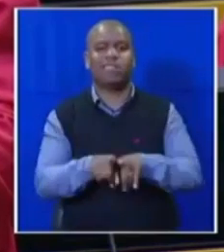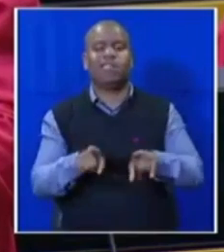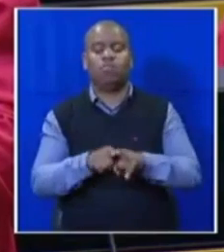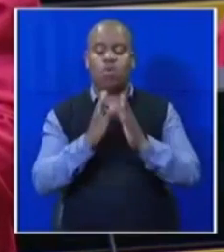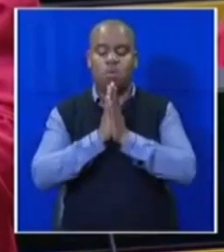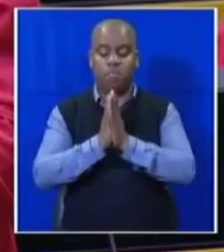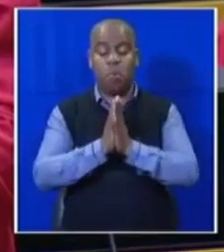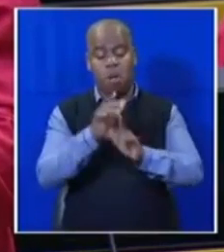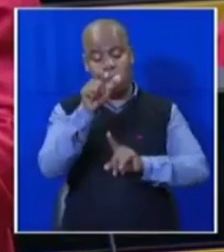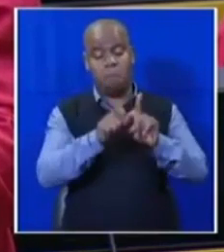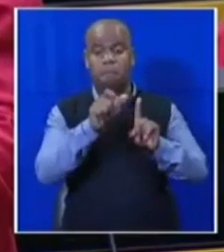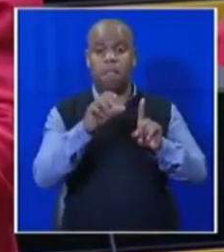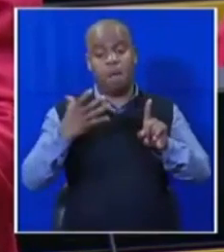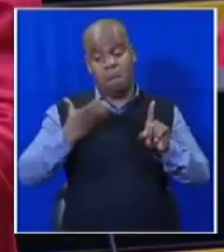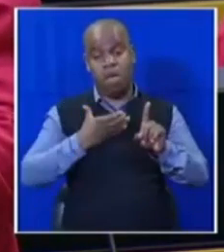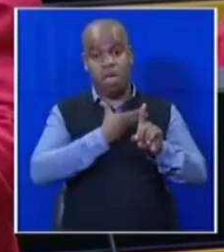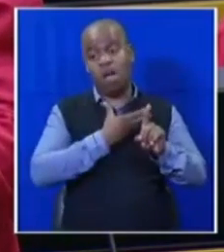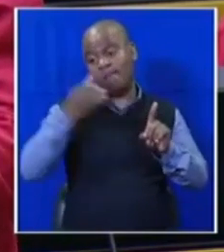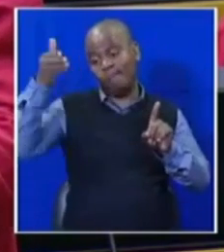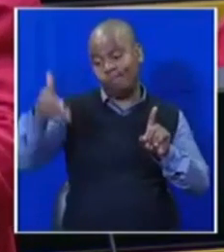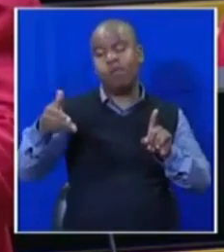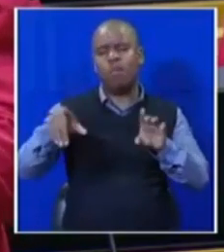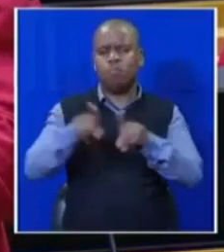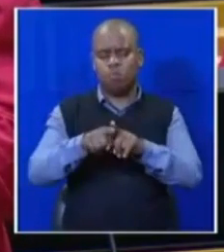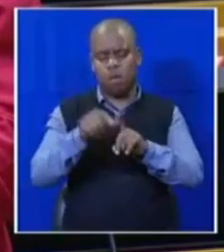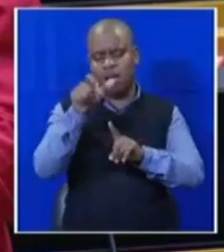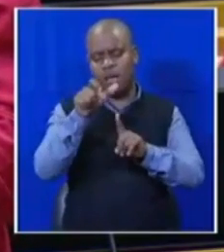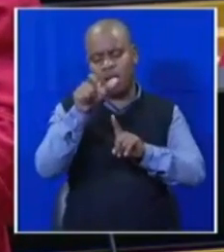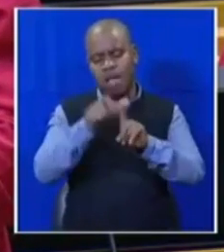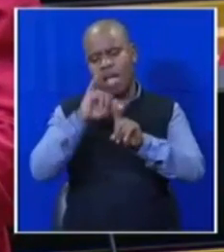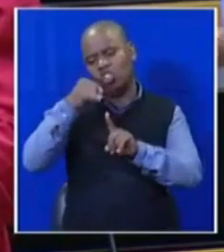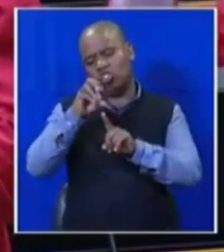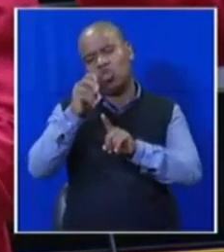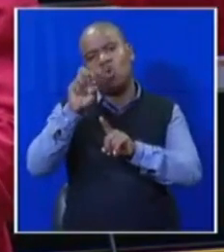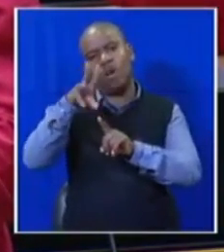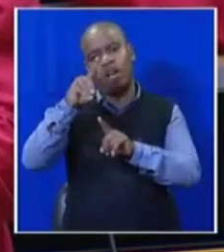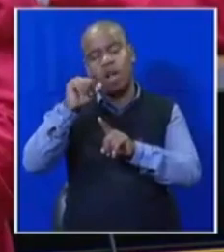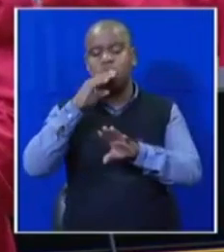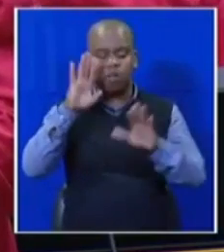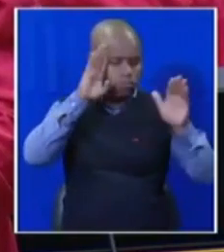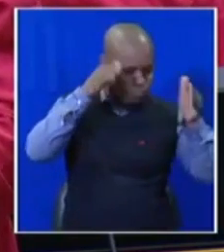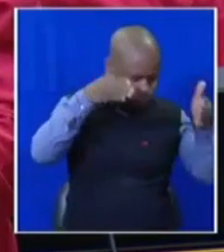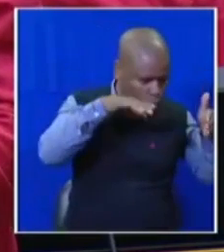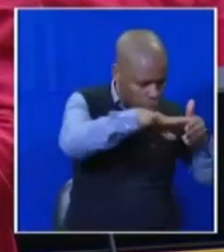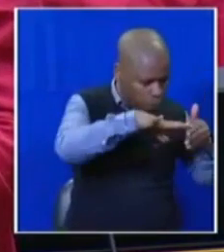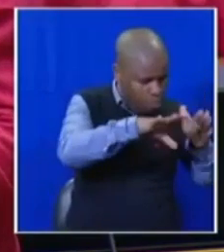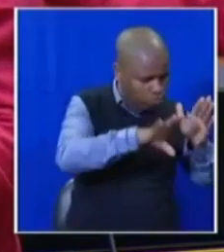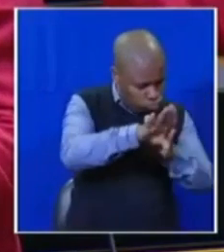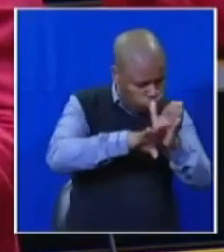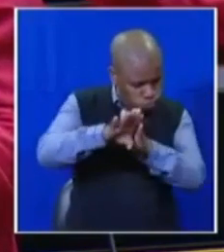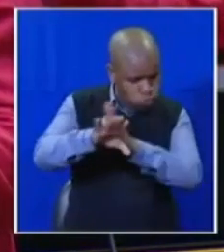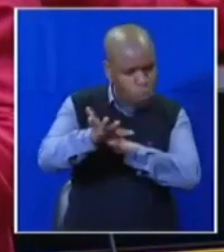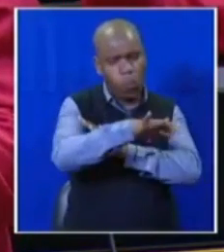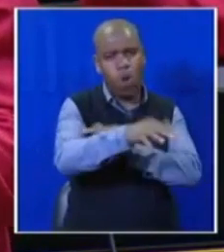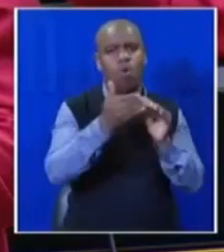of the Nelson Mandela Municipality, Danny Jordan, Mr. Fixit, to focus on uplifting socio-economic conditions of